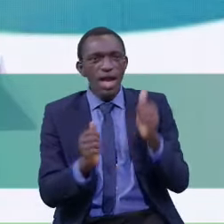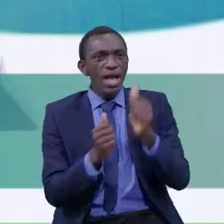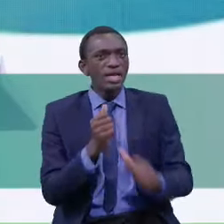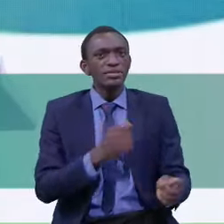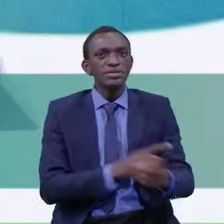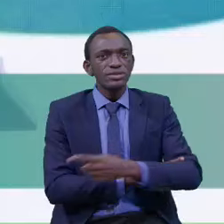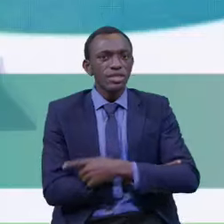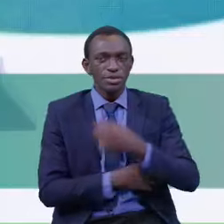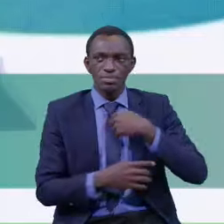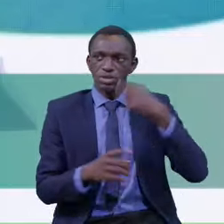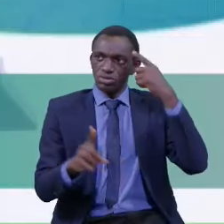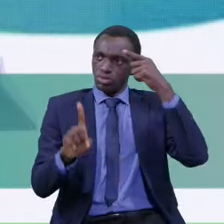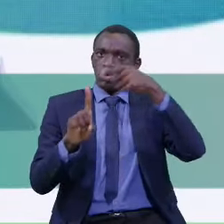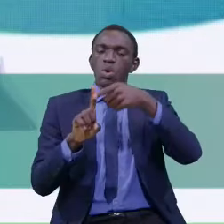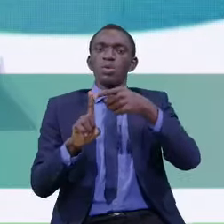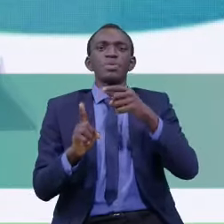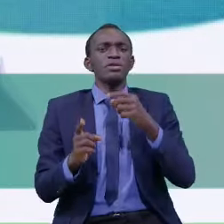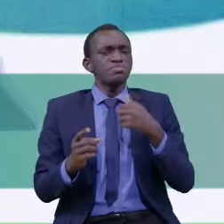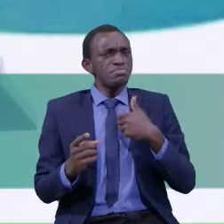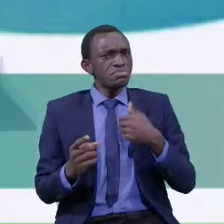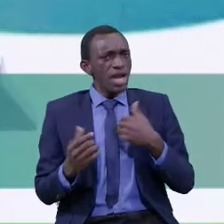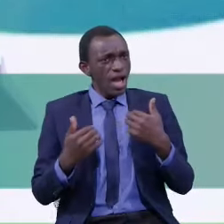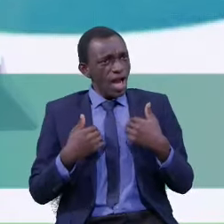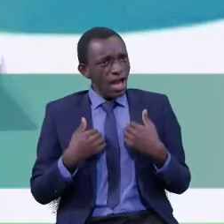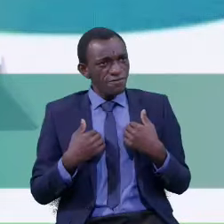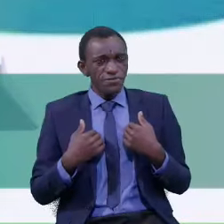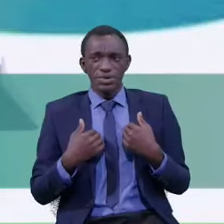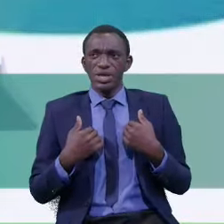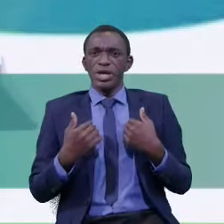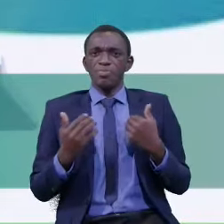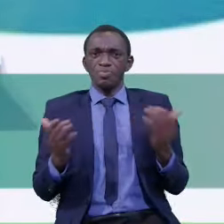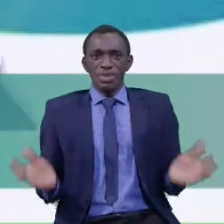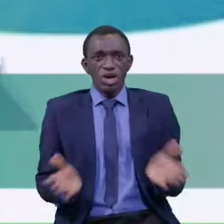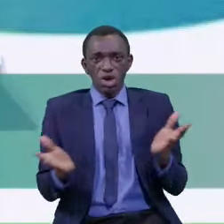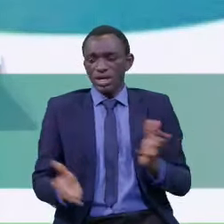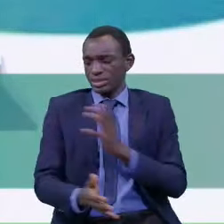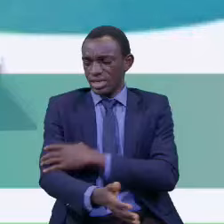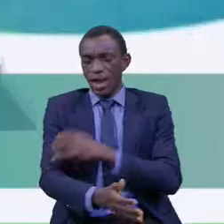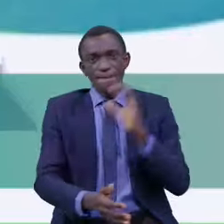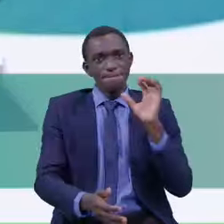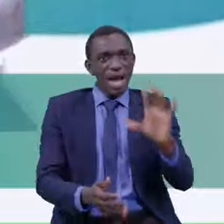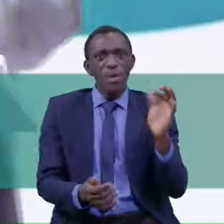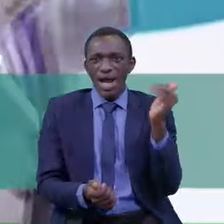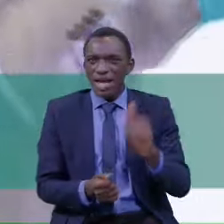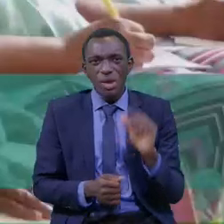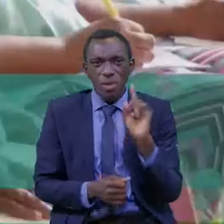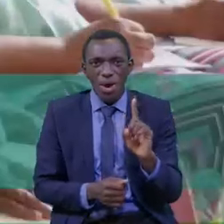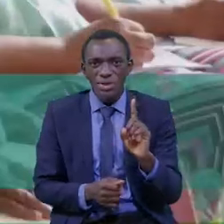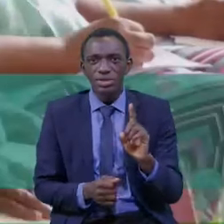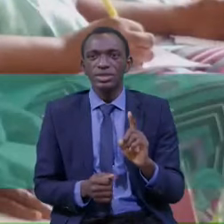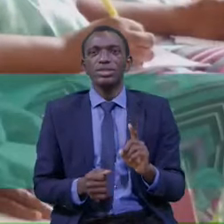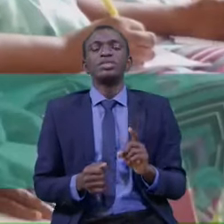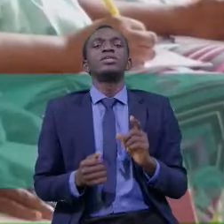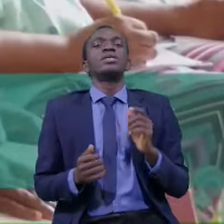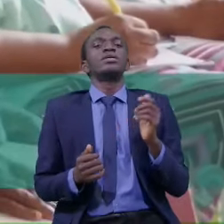That's the goal. Have I edified anyone? That's the goal. Have I